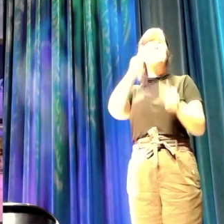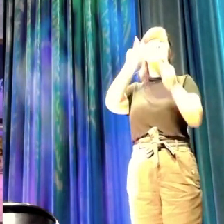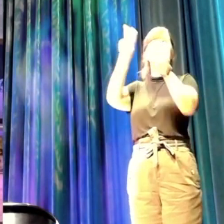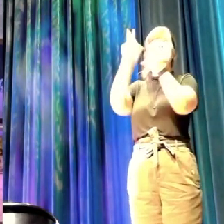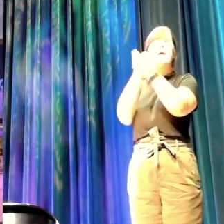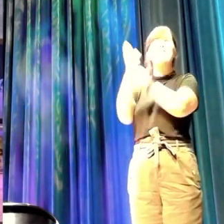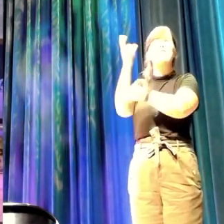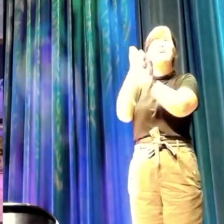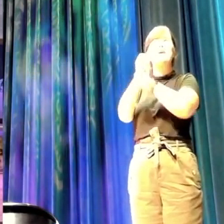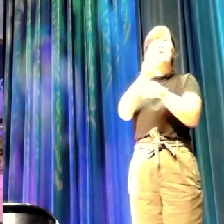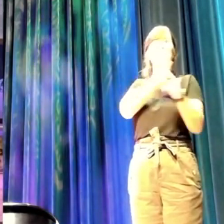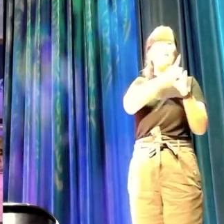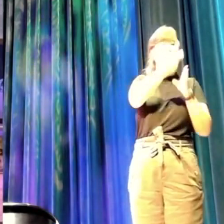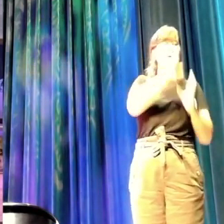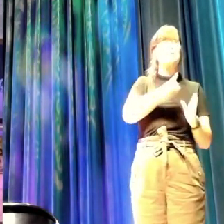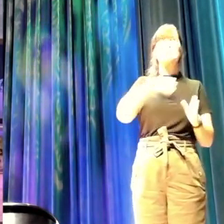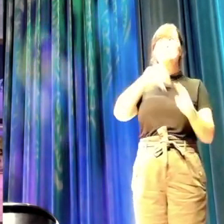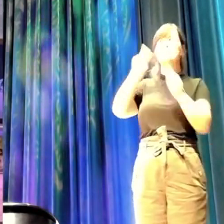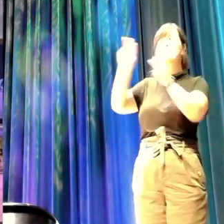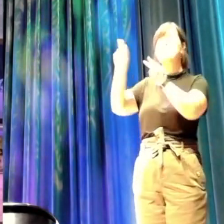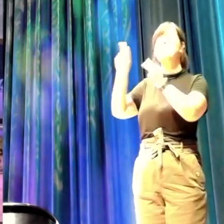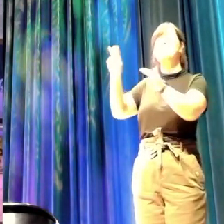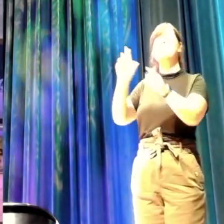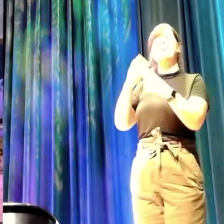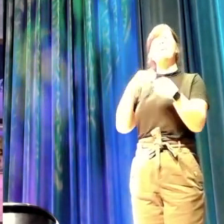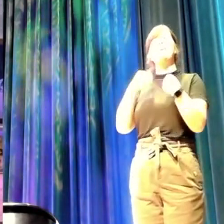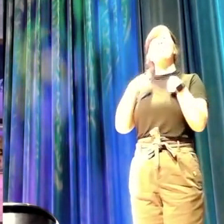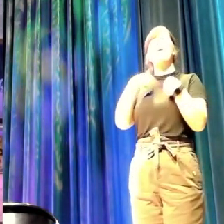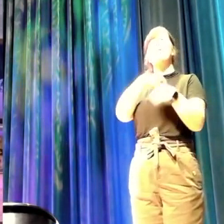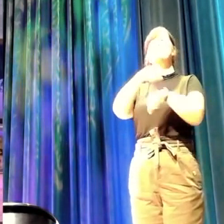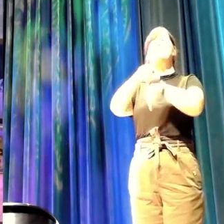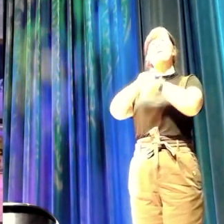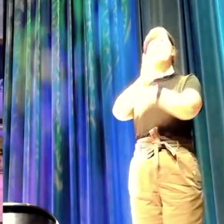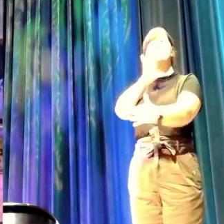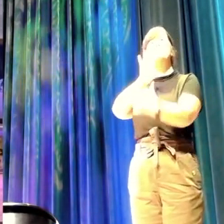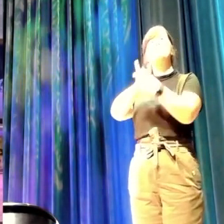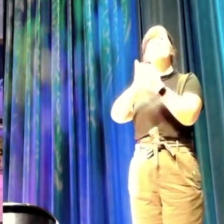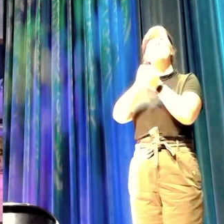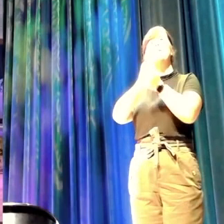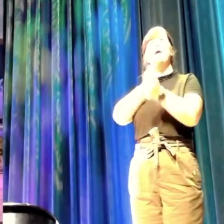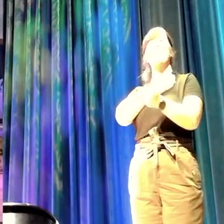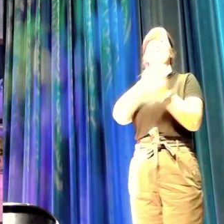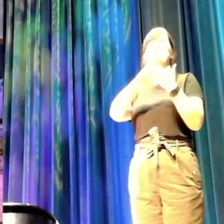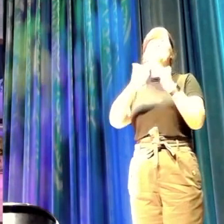as professionals because it's time to be in touch with our community and people that we love.